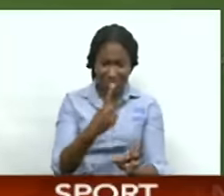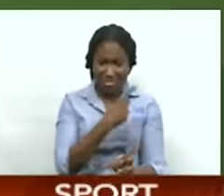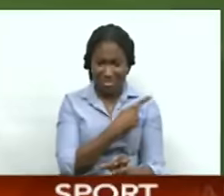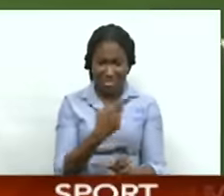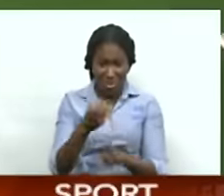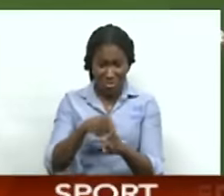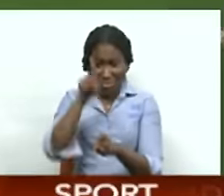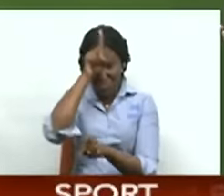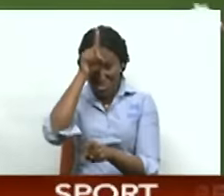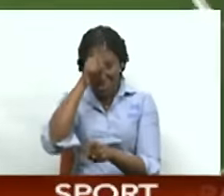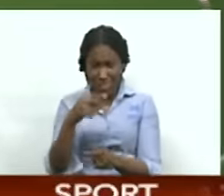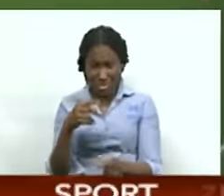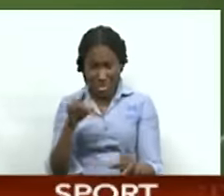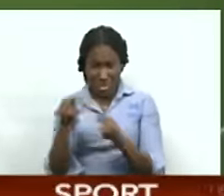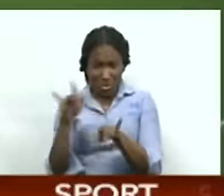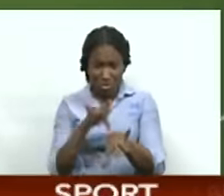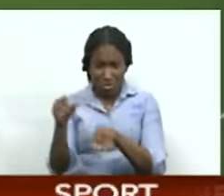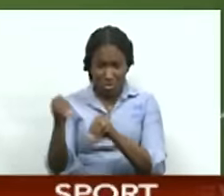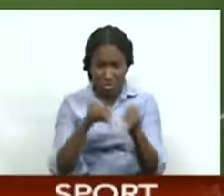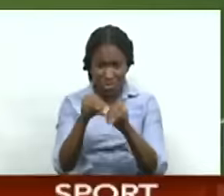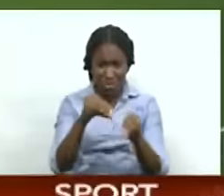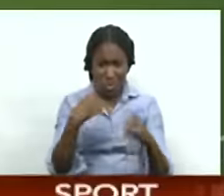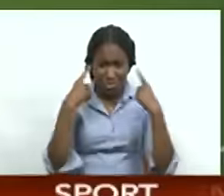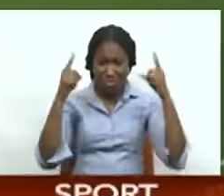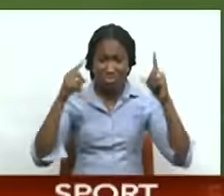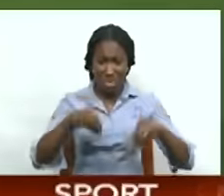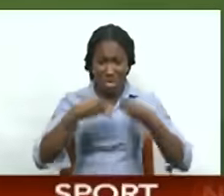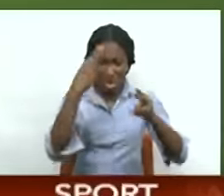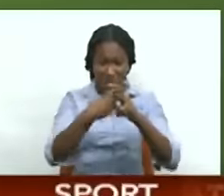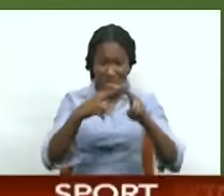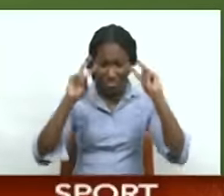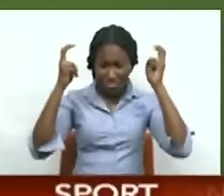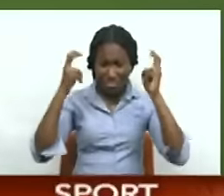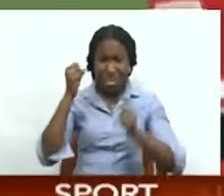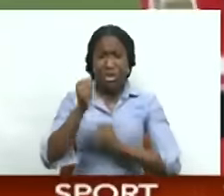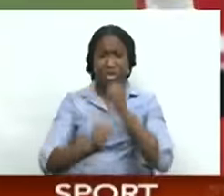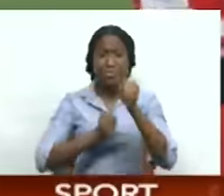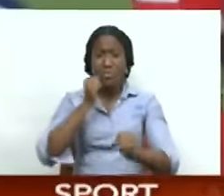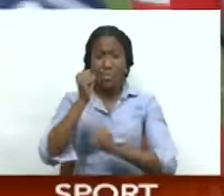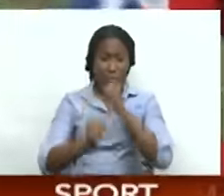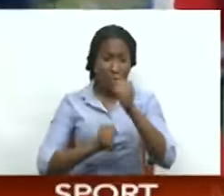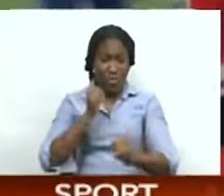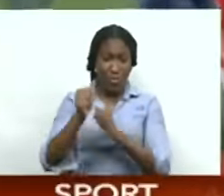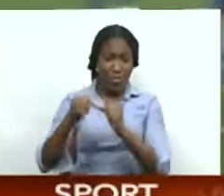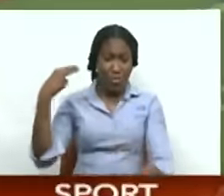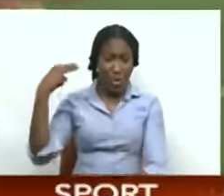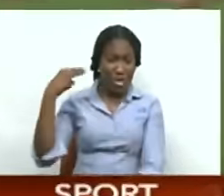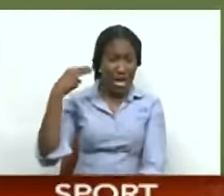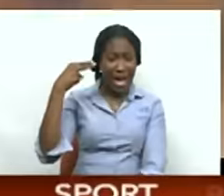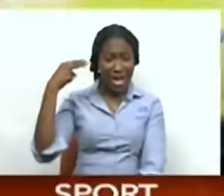FC Hollywood, earns Jamal tonight's CNC3 Sport High.